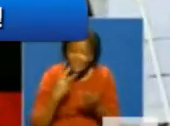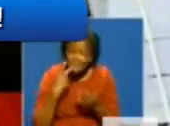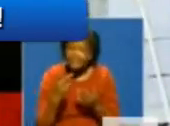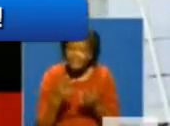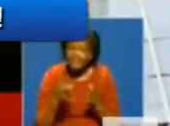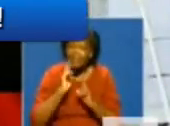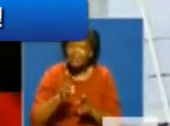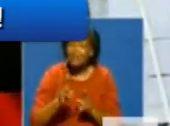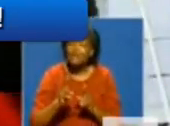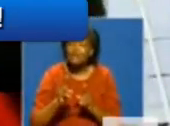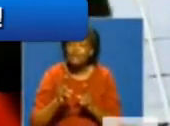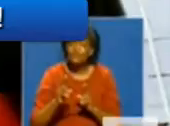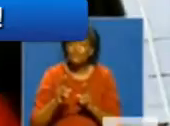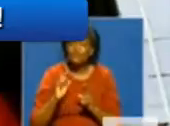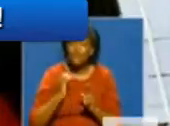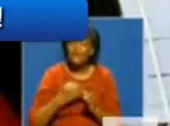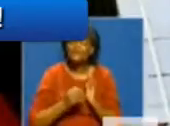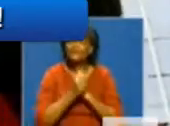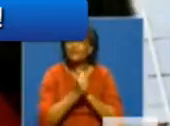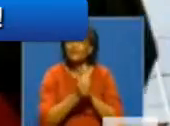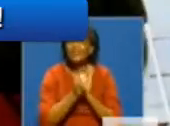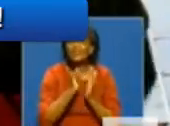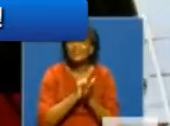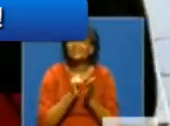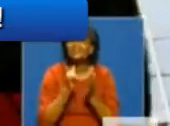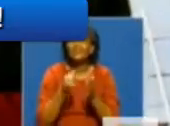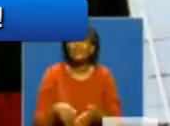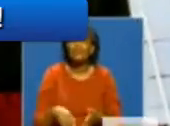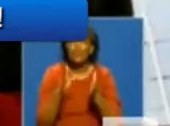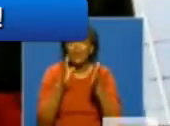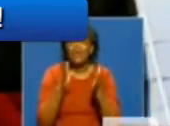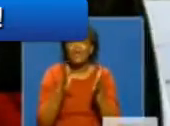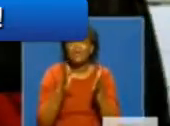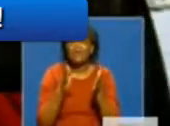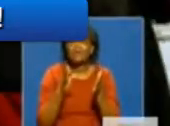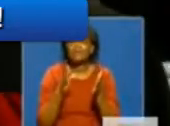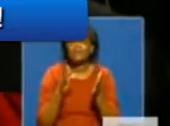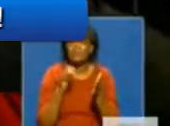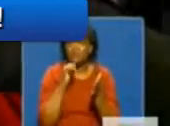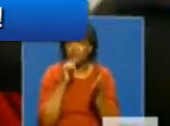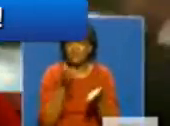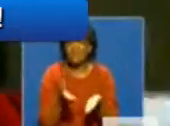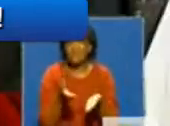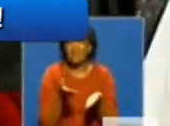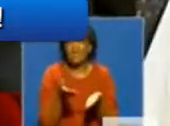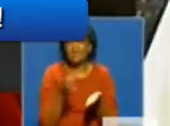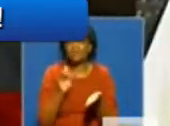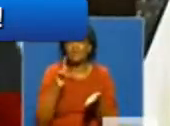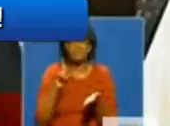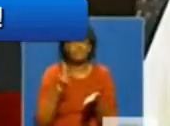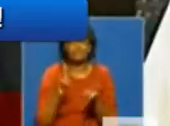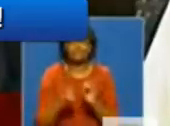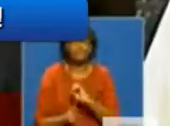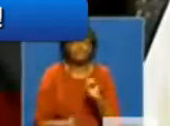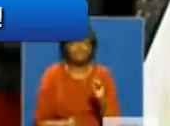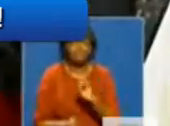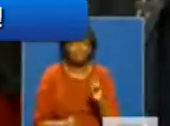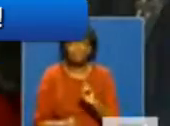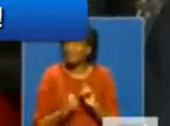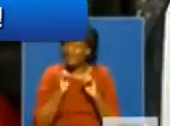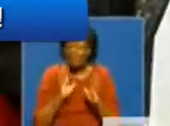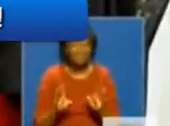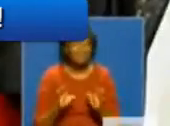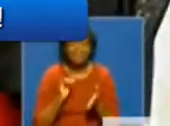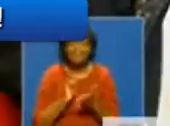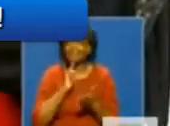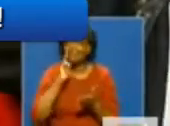of the Committee of Experts, that it is a route that is unavailable to the executive. There is nothing on the face of it